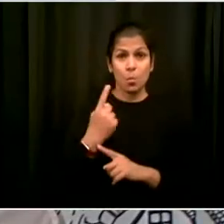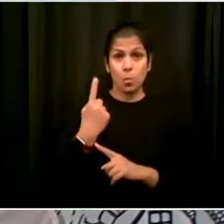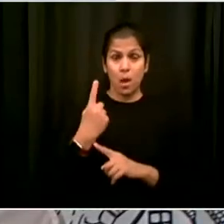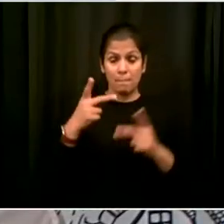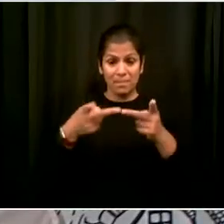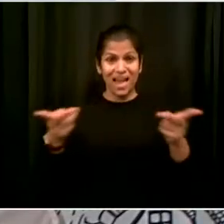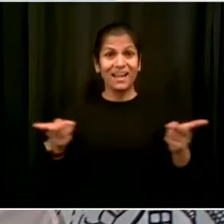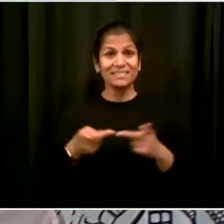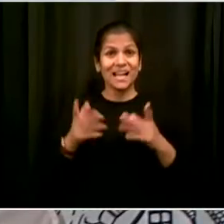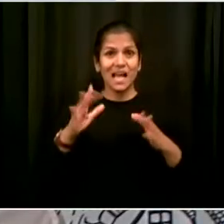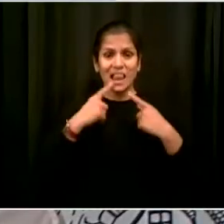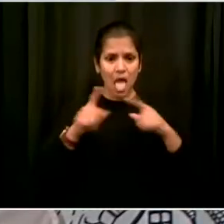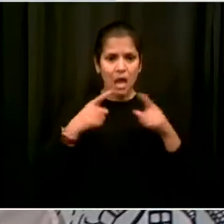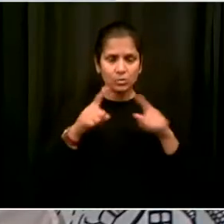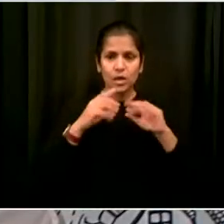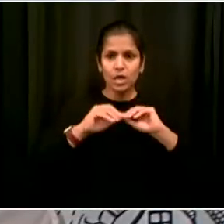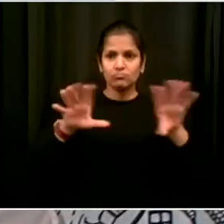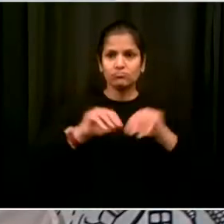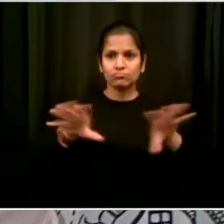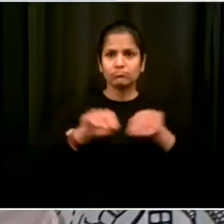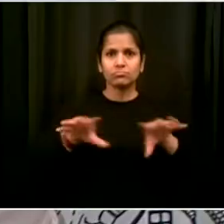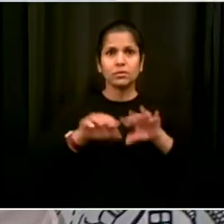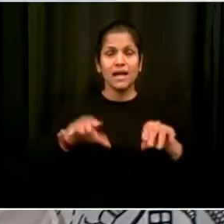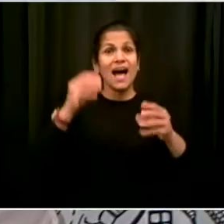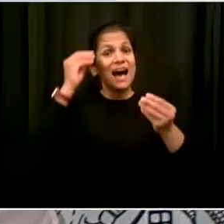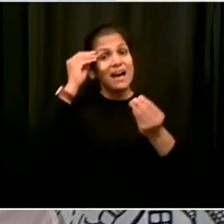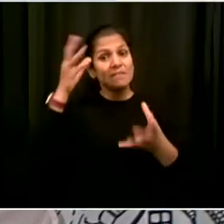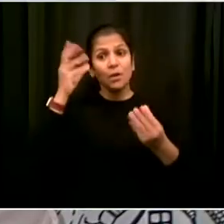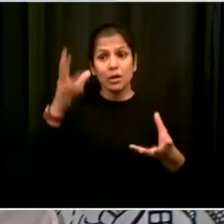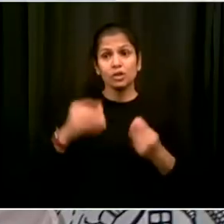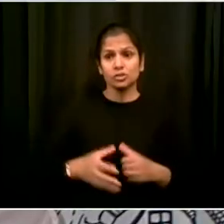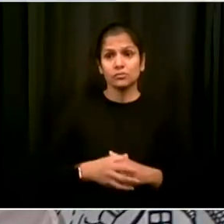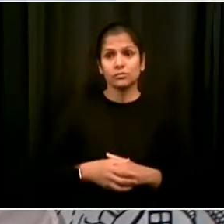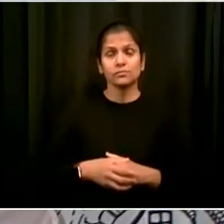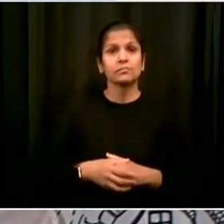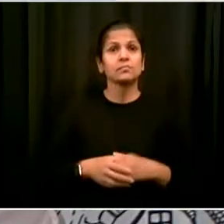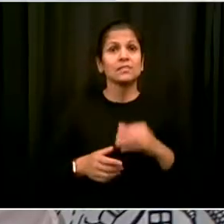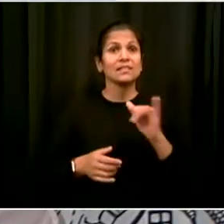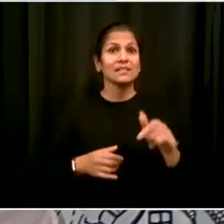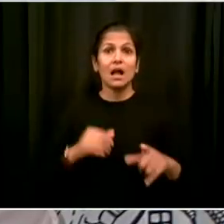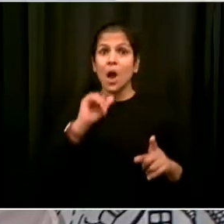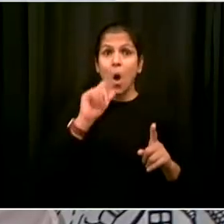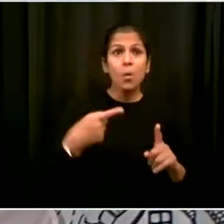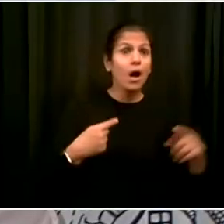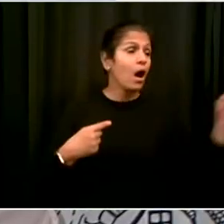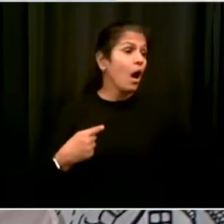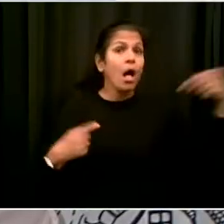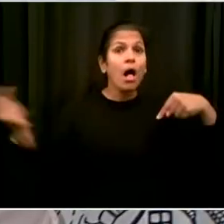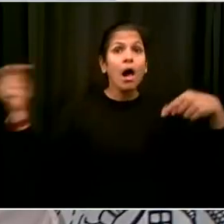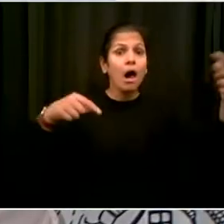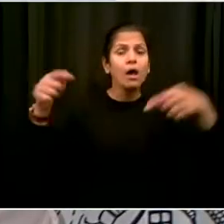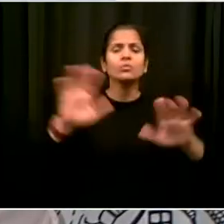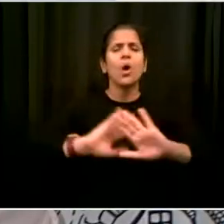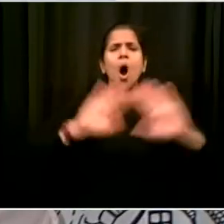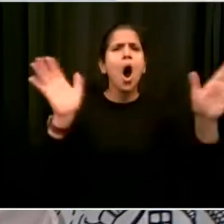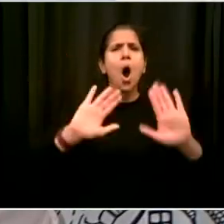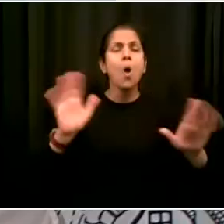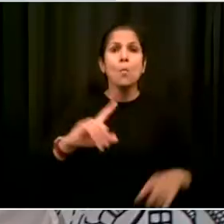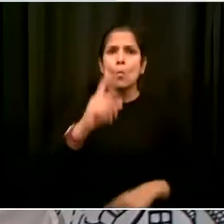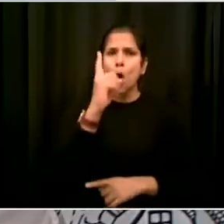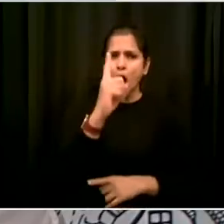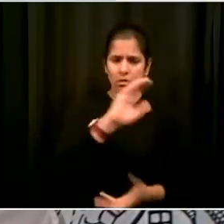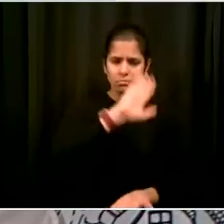consistent transparency, and the troubleshooting. If we see places, for example, in this city, where the concern